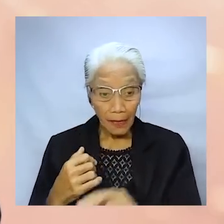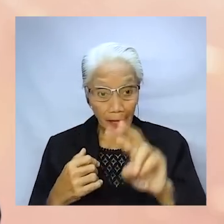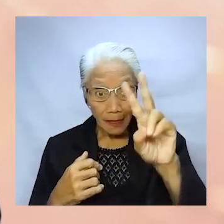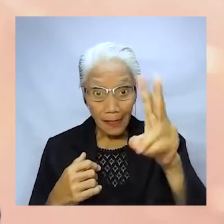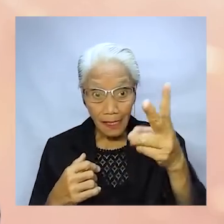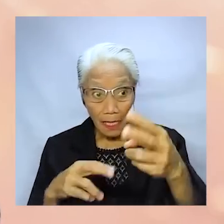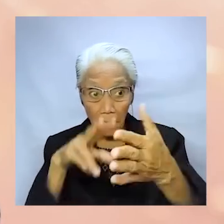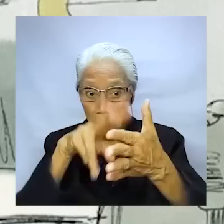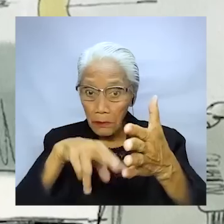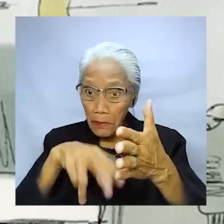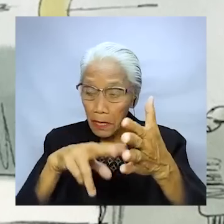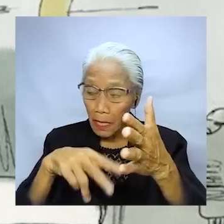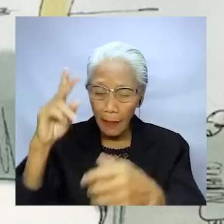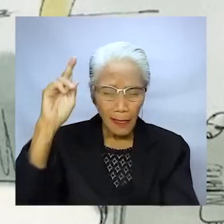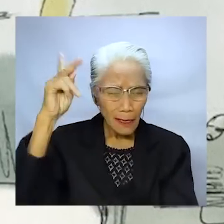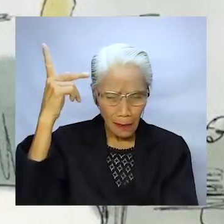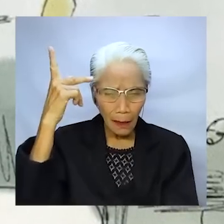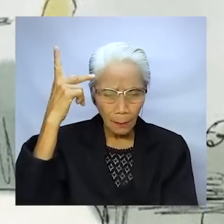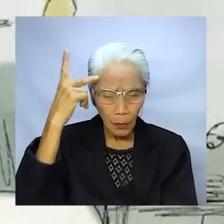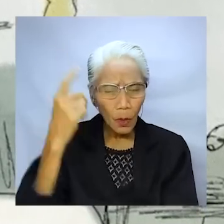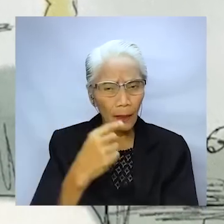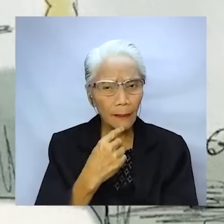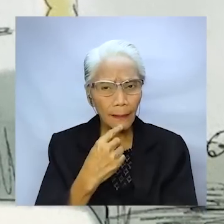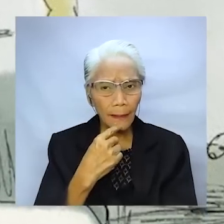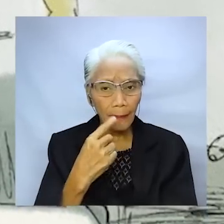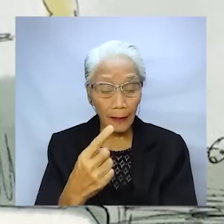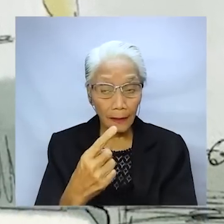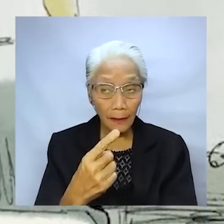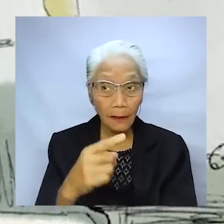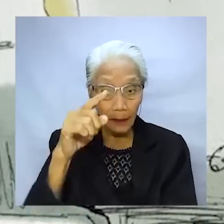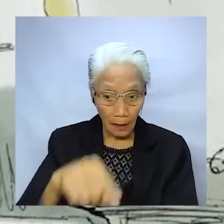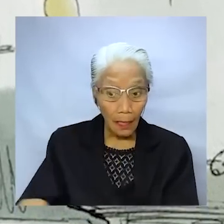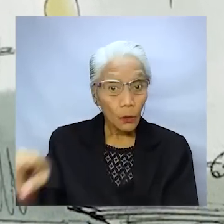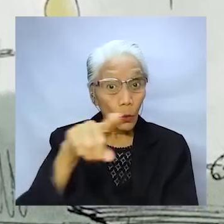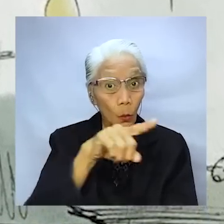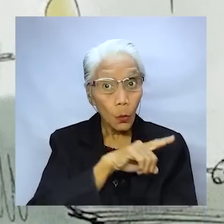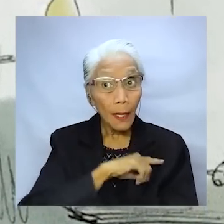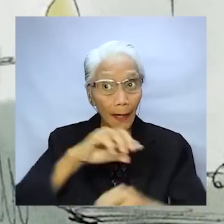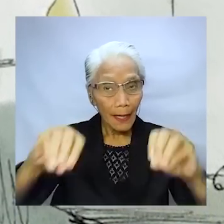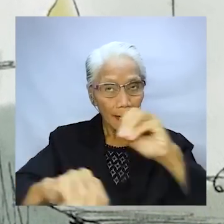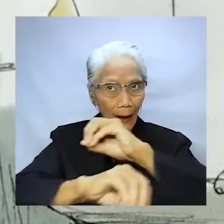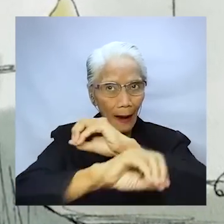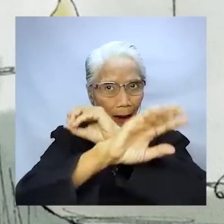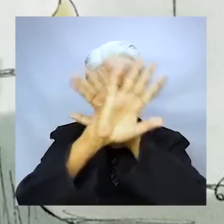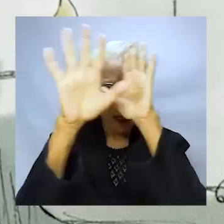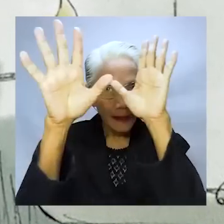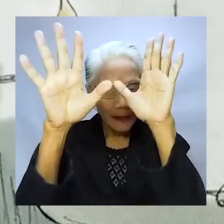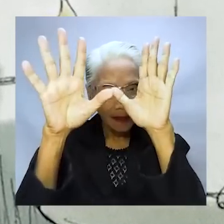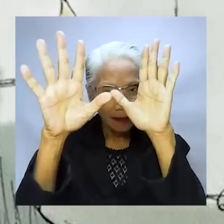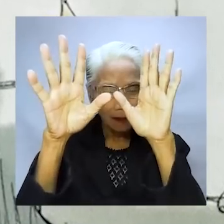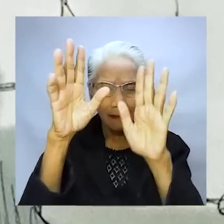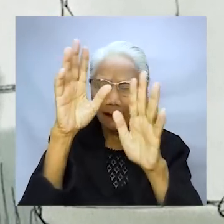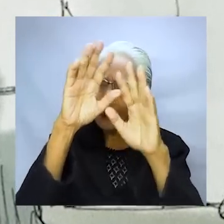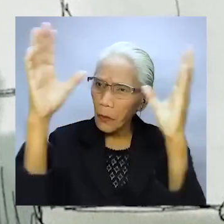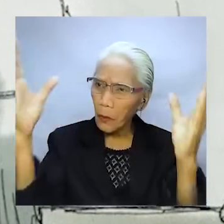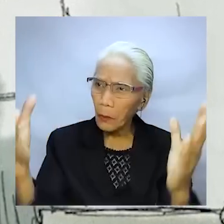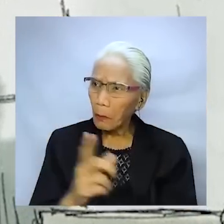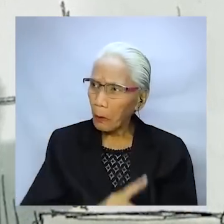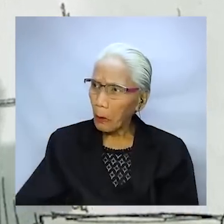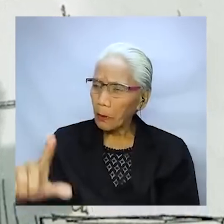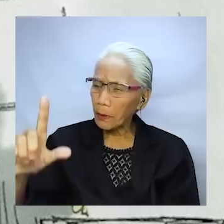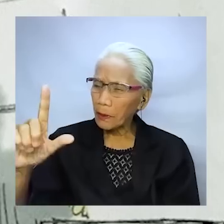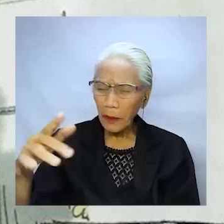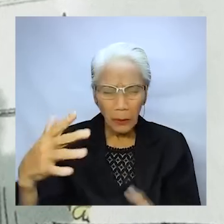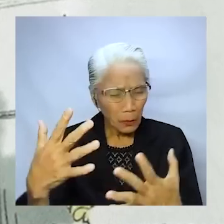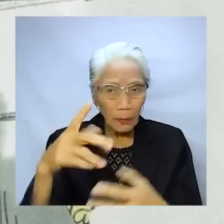St. Paul tells us that we are light in the Lord. And being light in the Lord, we are supposed